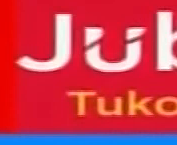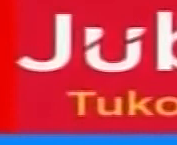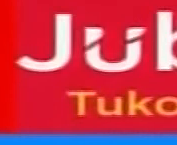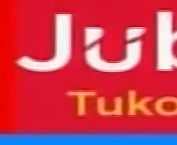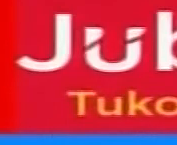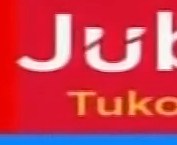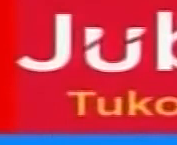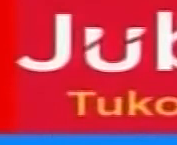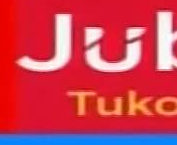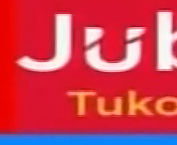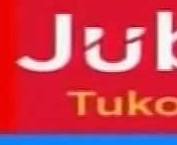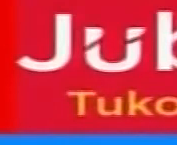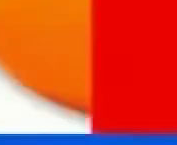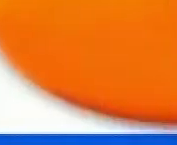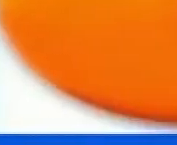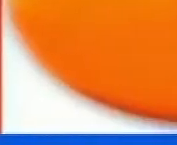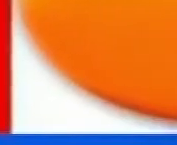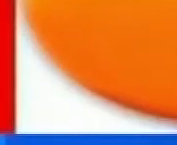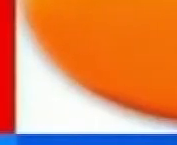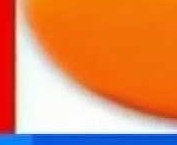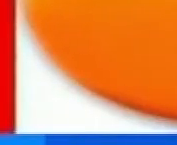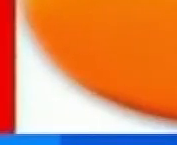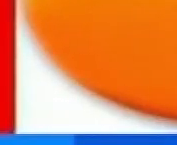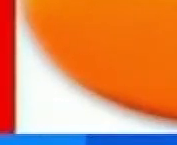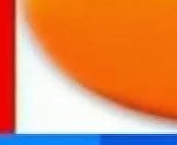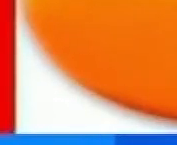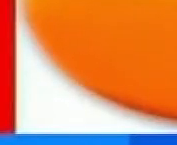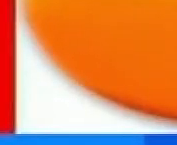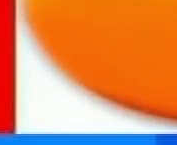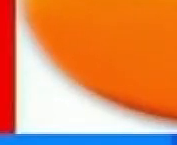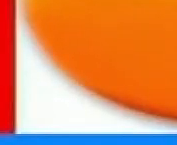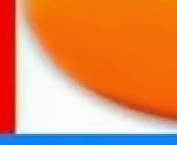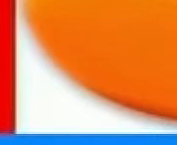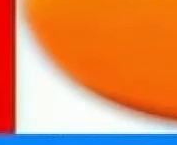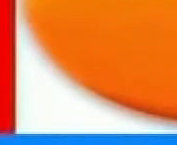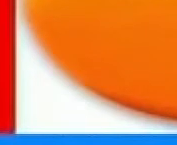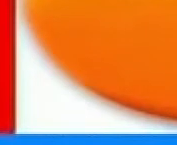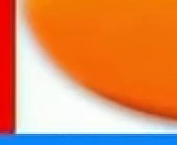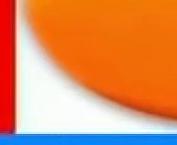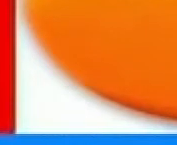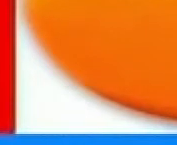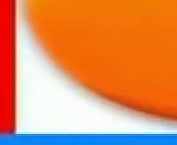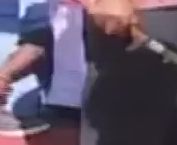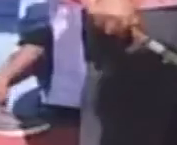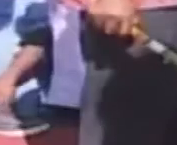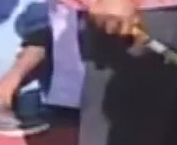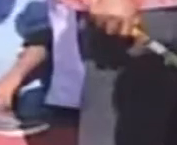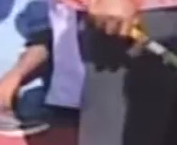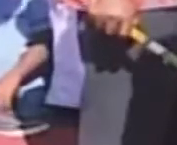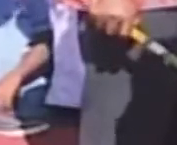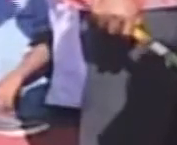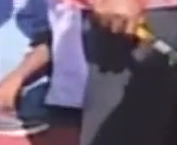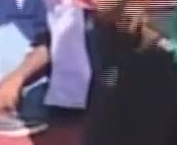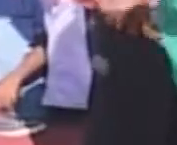seat, and 4 members of parliament. ODM only captured the Kajiado Central parliamentary seat.